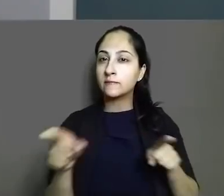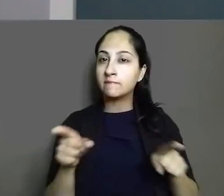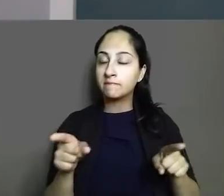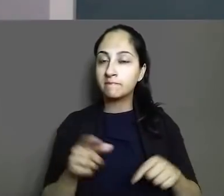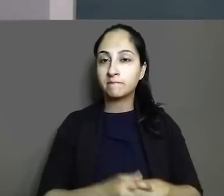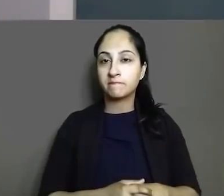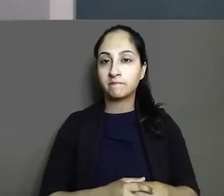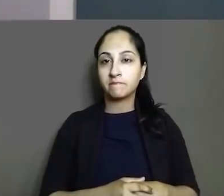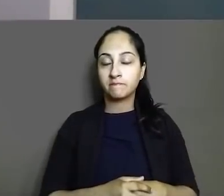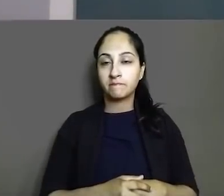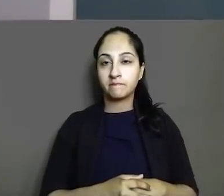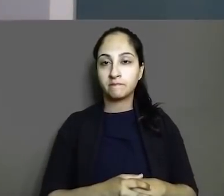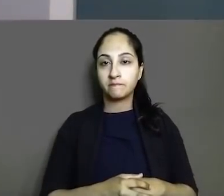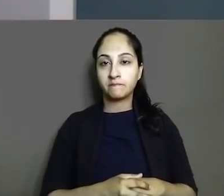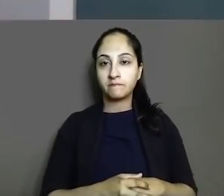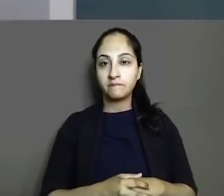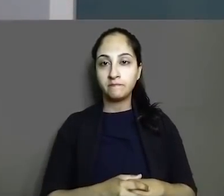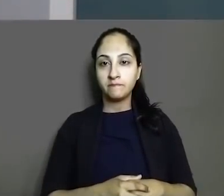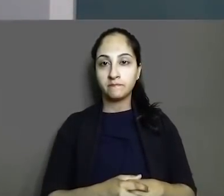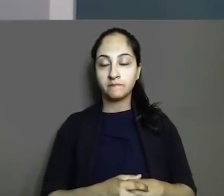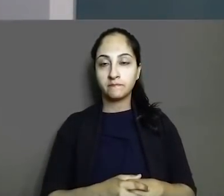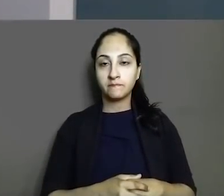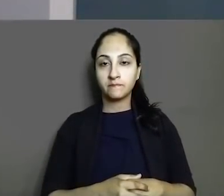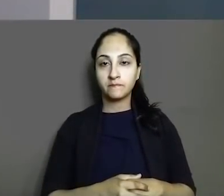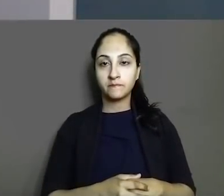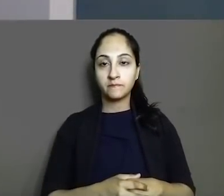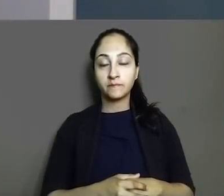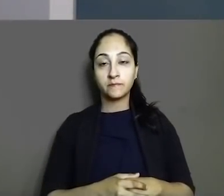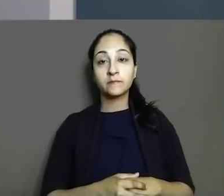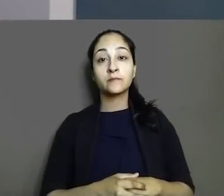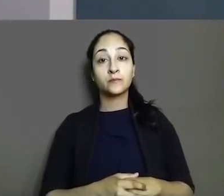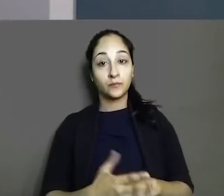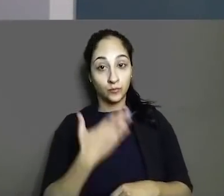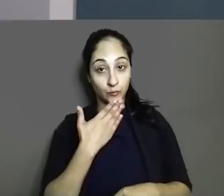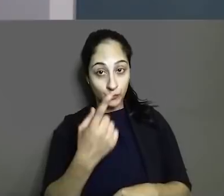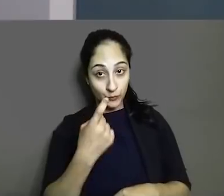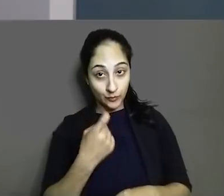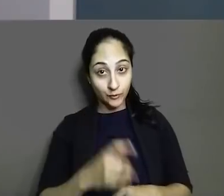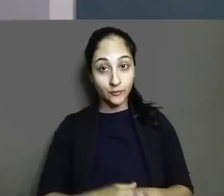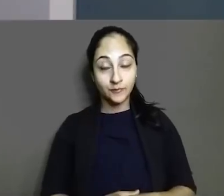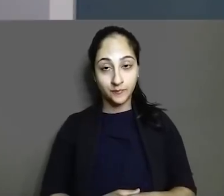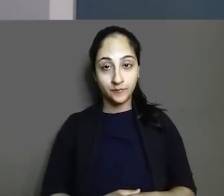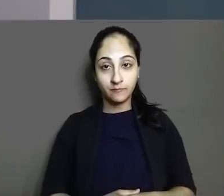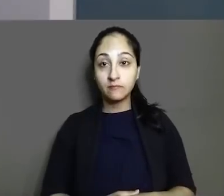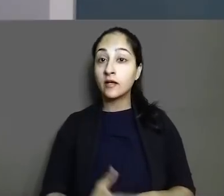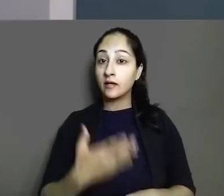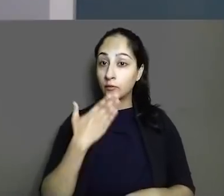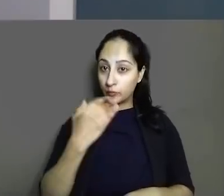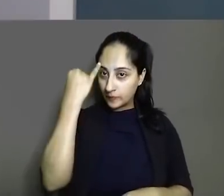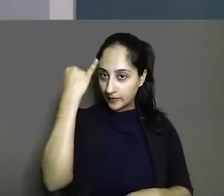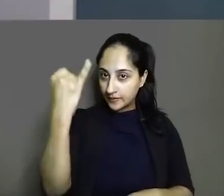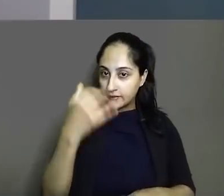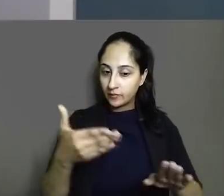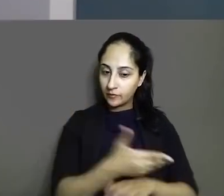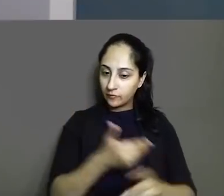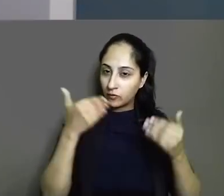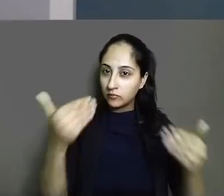way to make an informed decision. Weigh the risks for each with the of each choice with the evidence. So let's